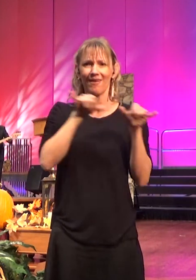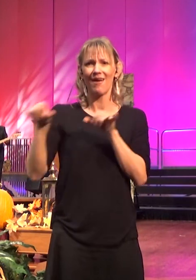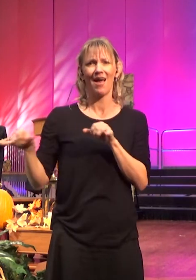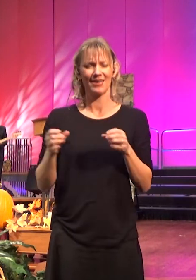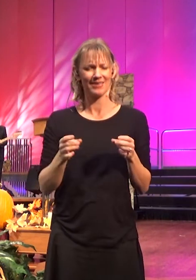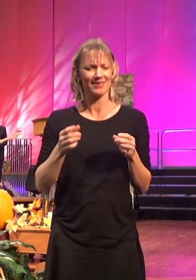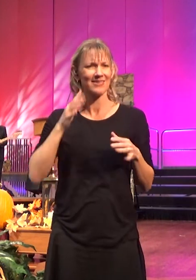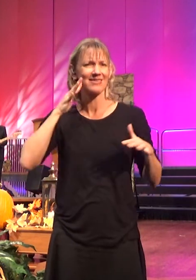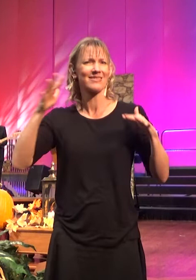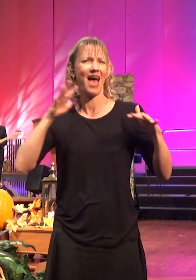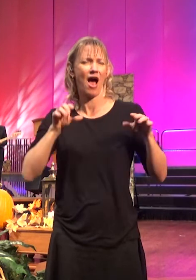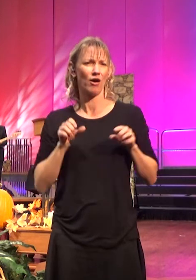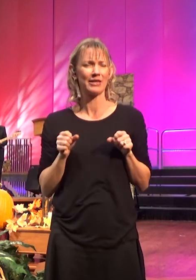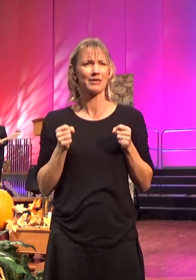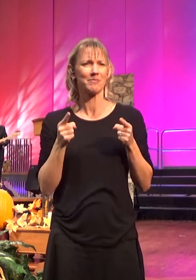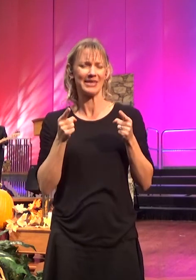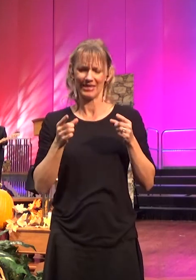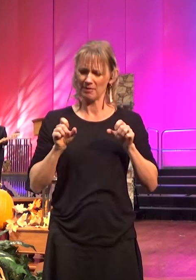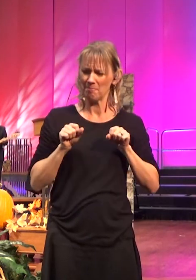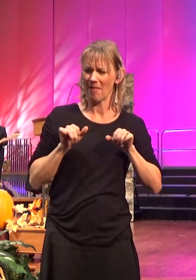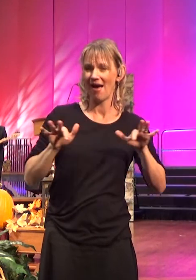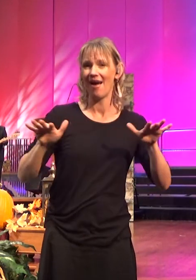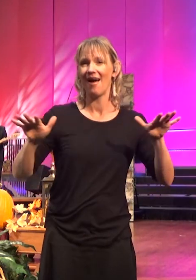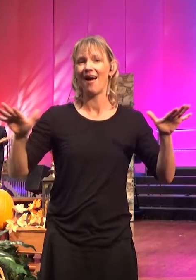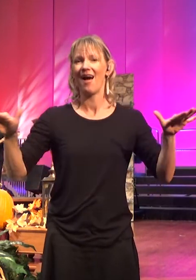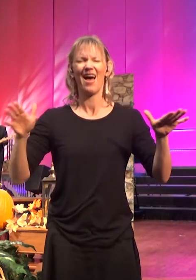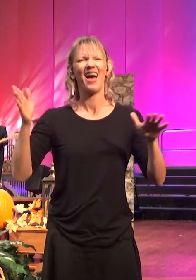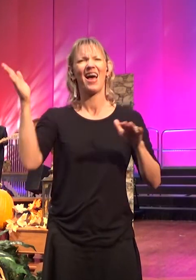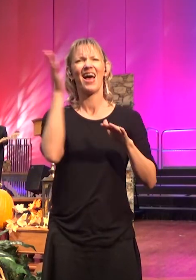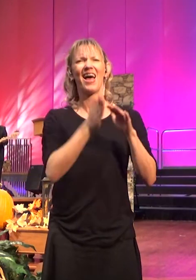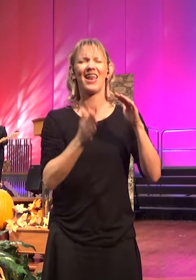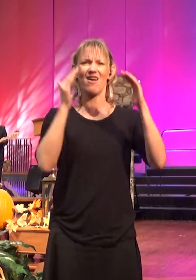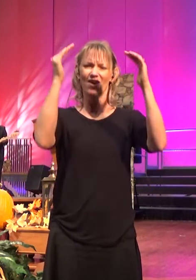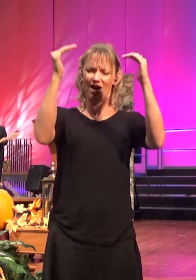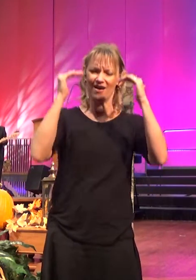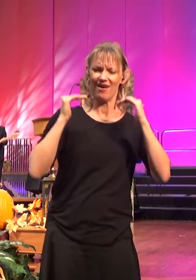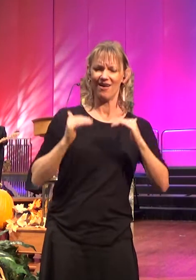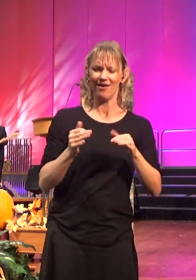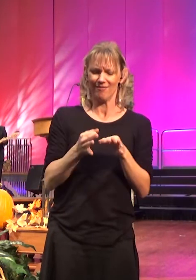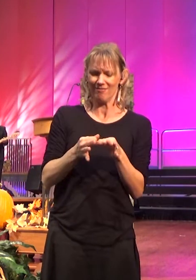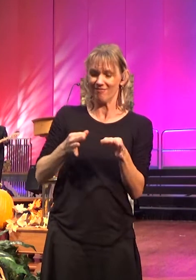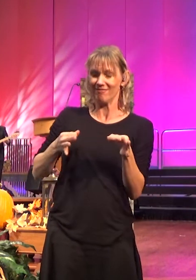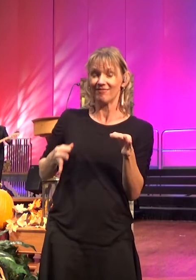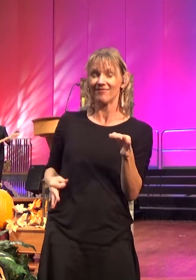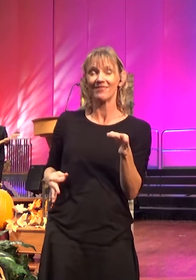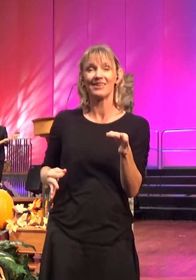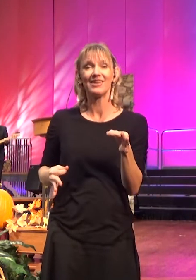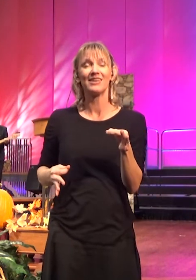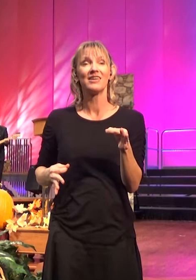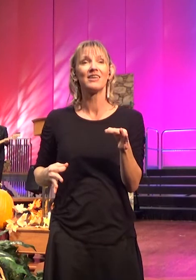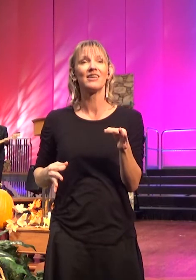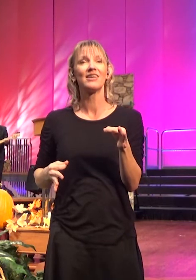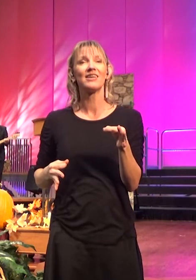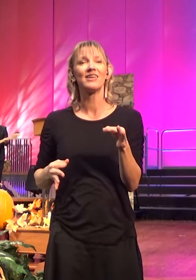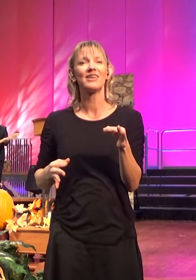at the speed of sound, always climbing, never losing ground.